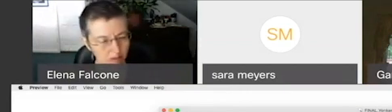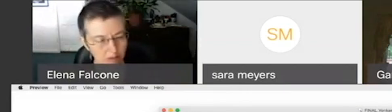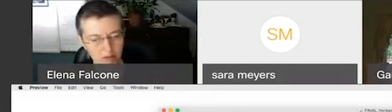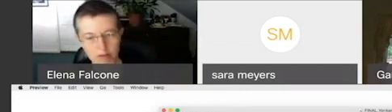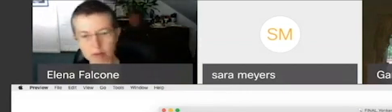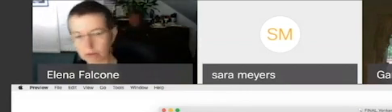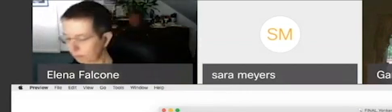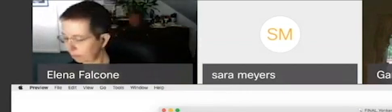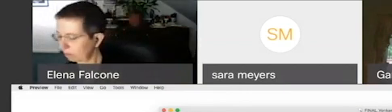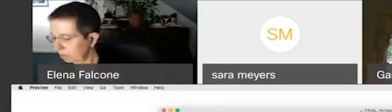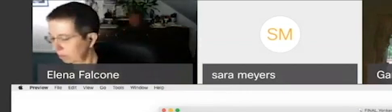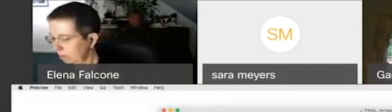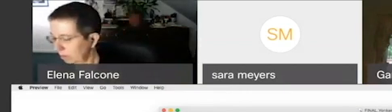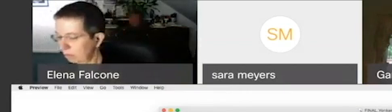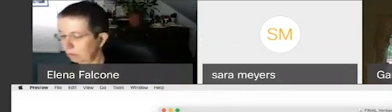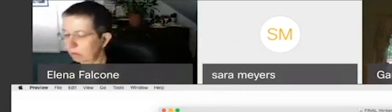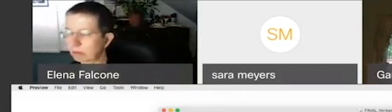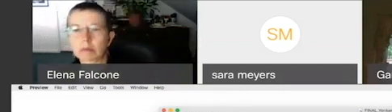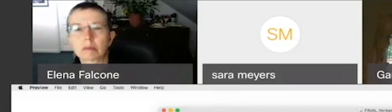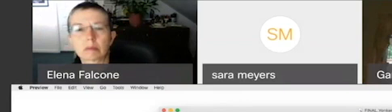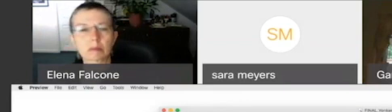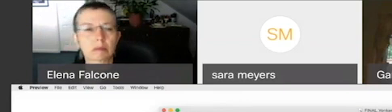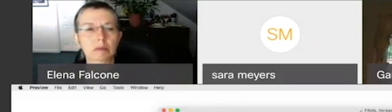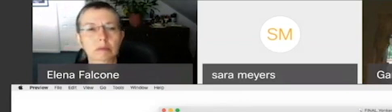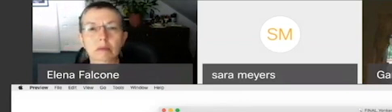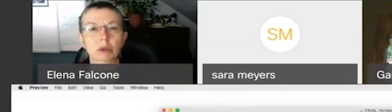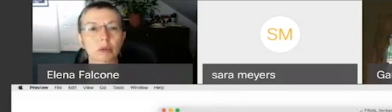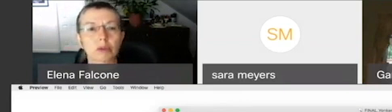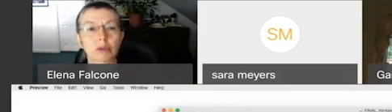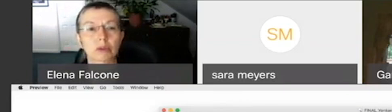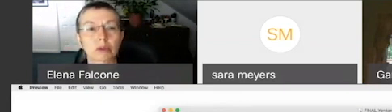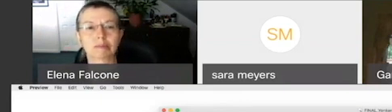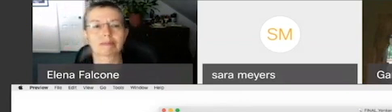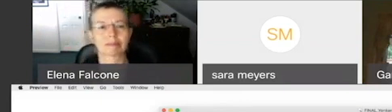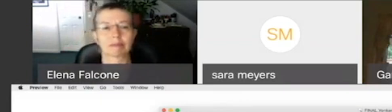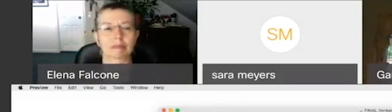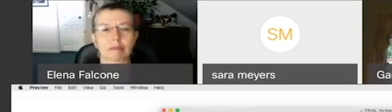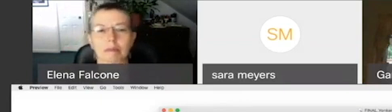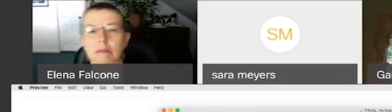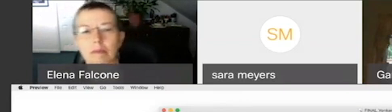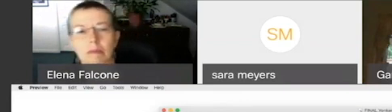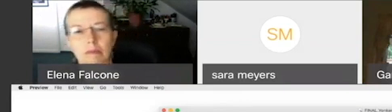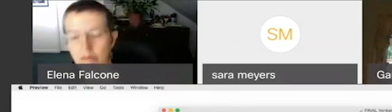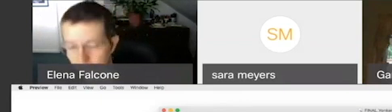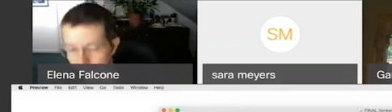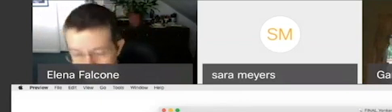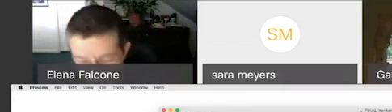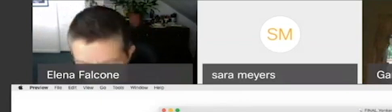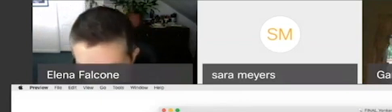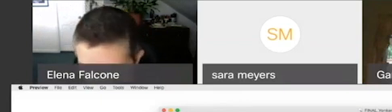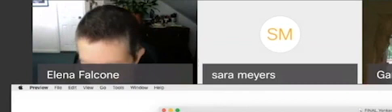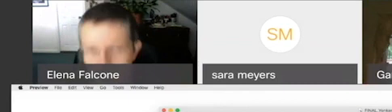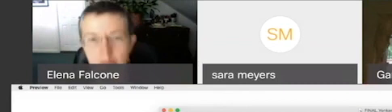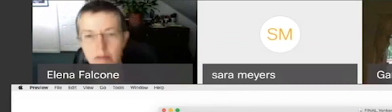it's two parts, or it's really three. Under the new law, there's going to be a new tool. There's going to be a new